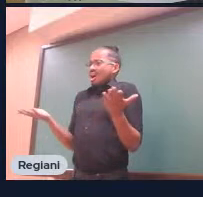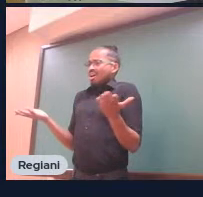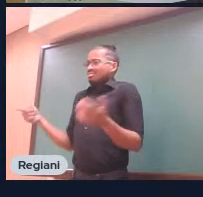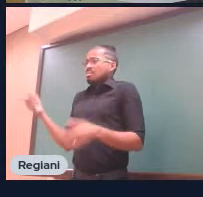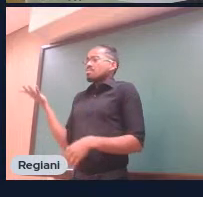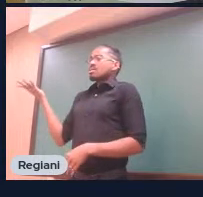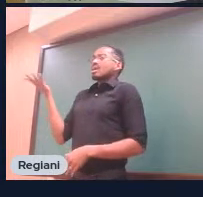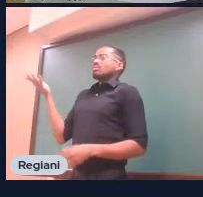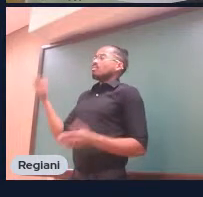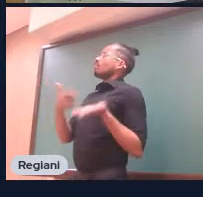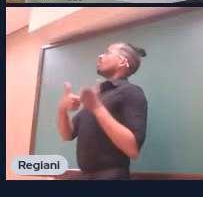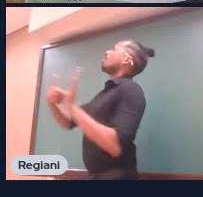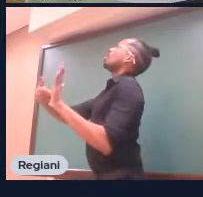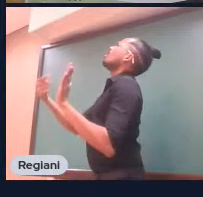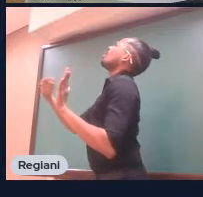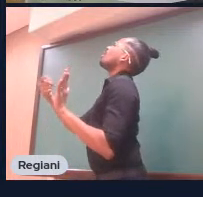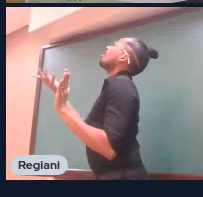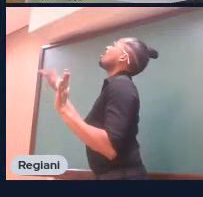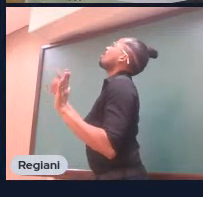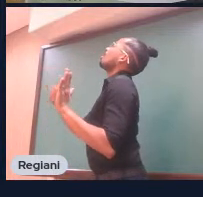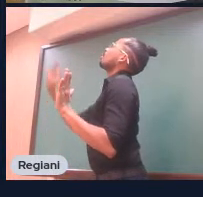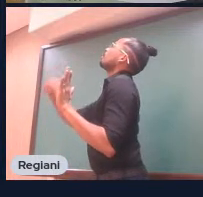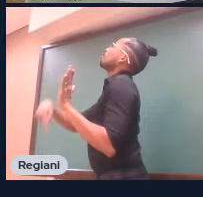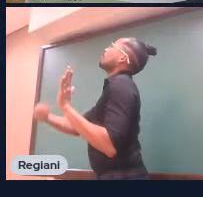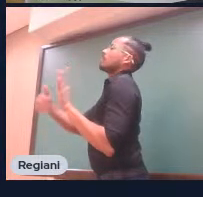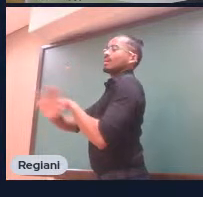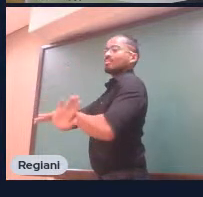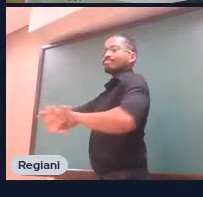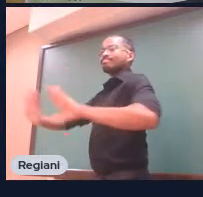done for you. There will be